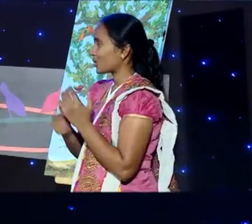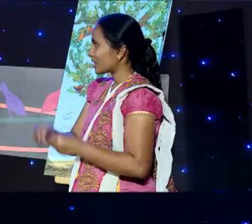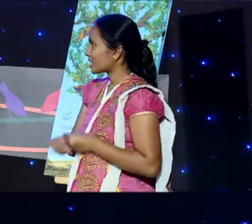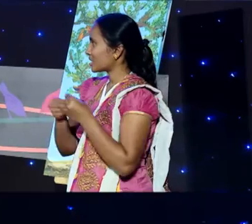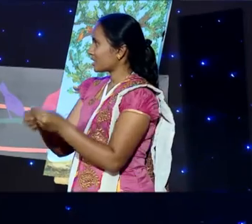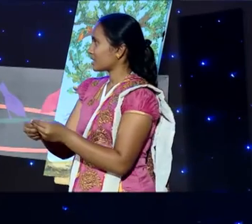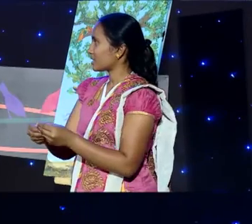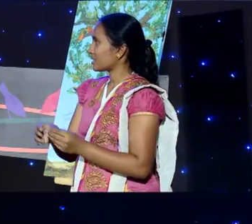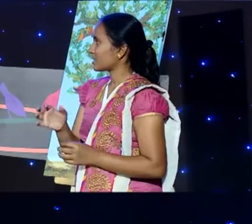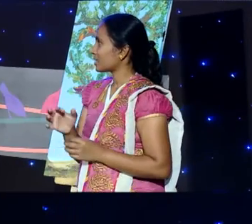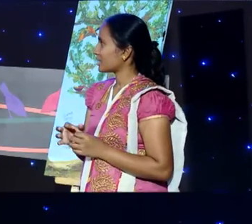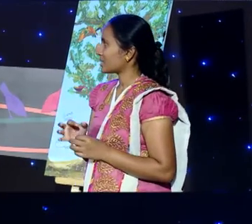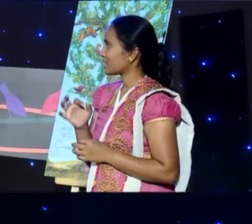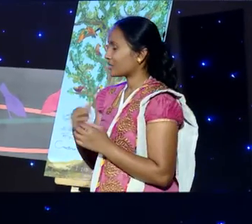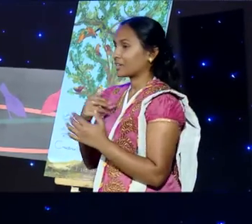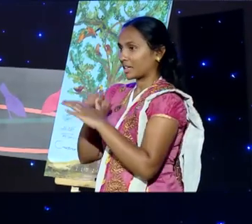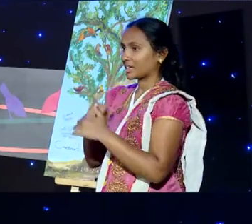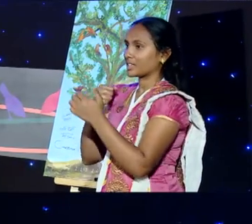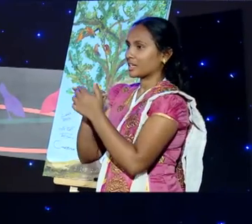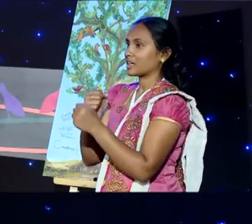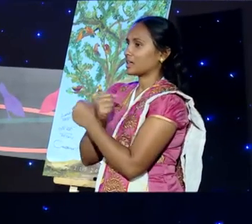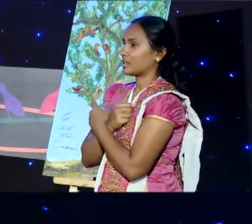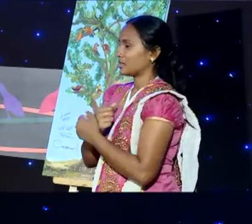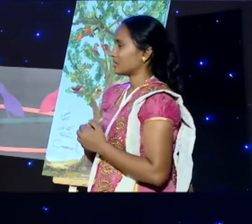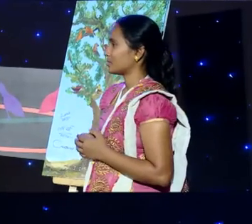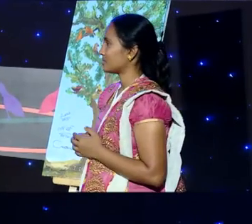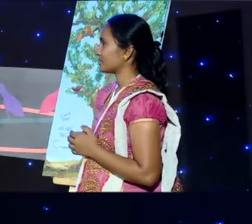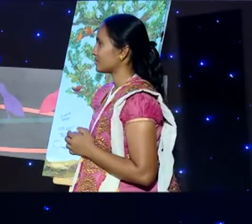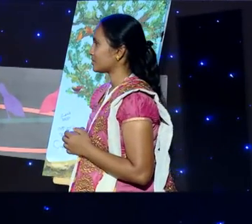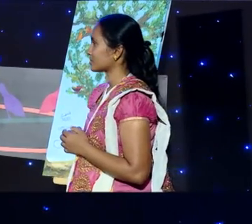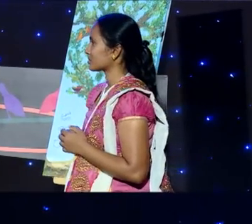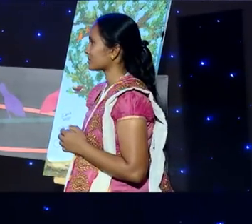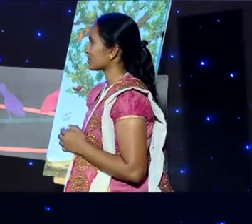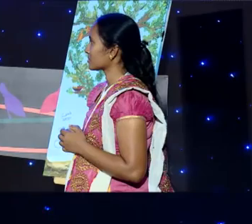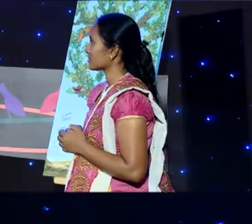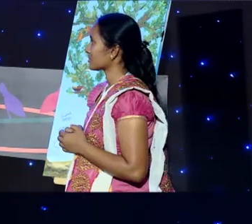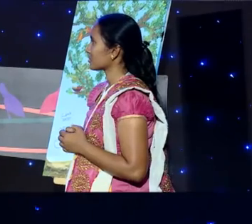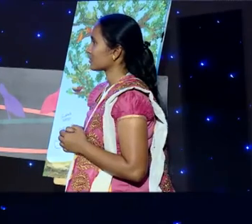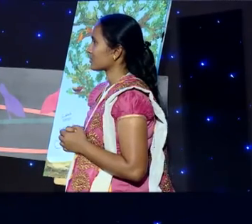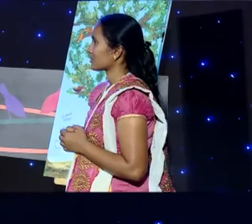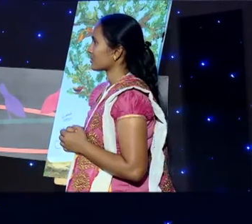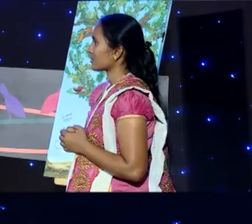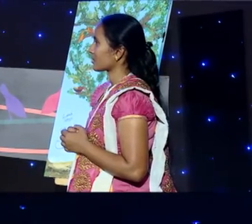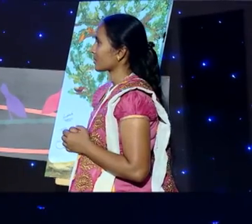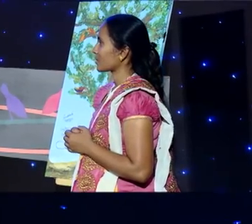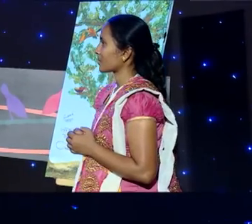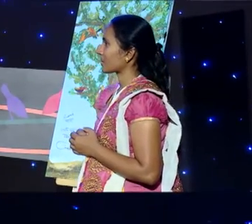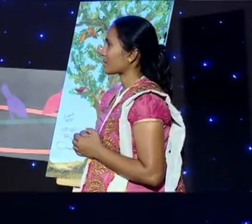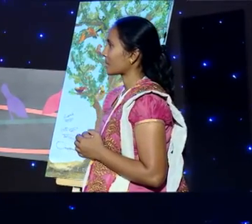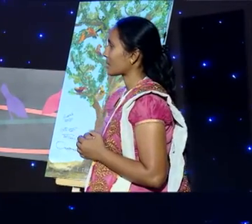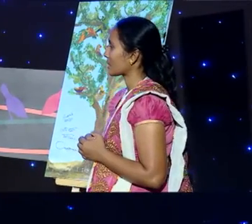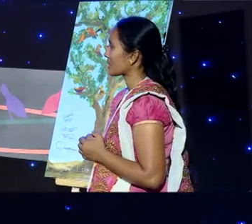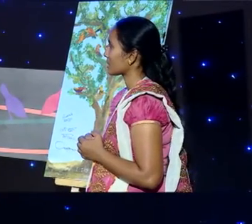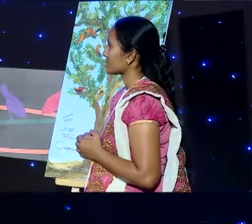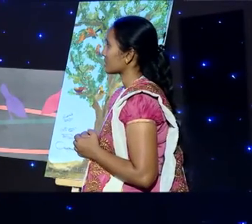If we meet the world with that kind of love, remarkable possibilities are open to us, not just as individuals, not in our